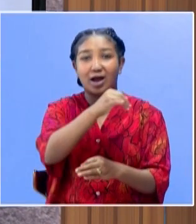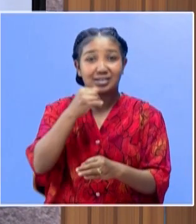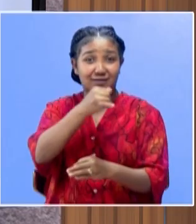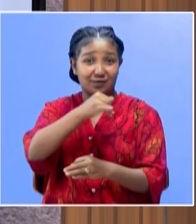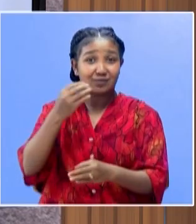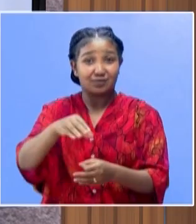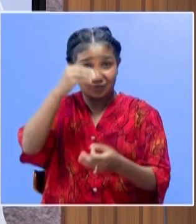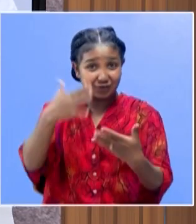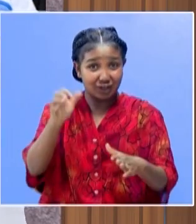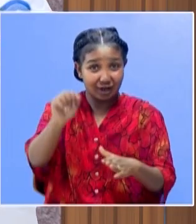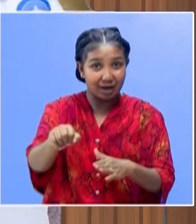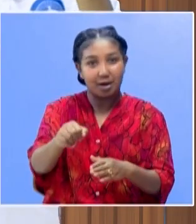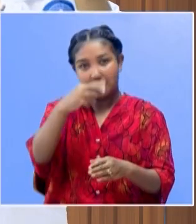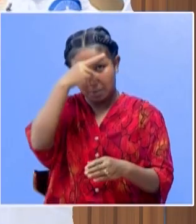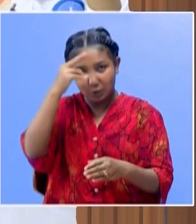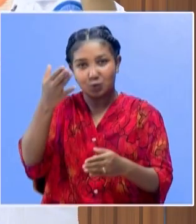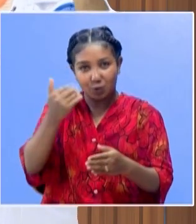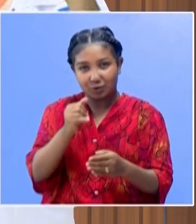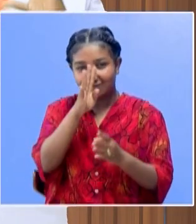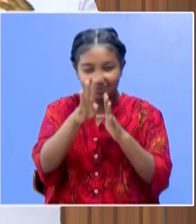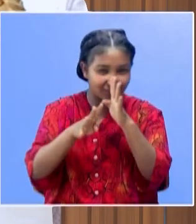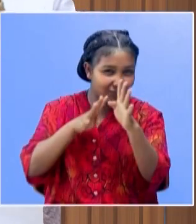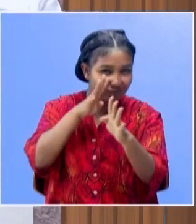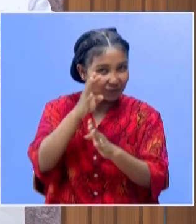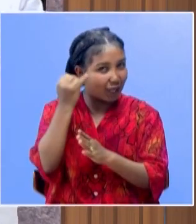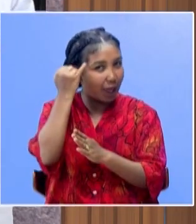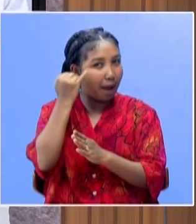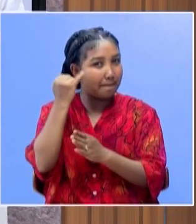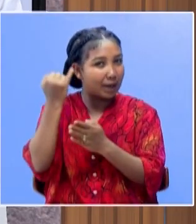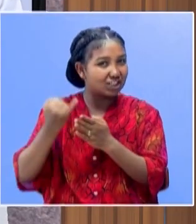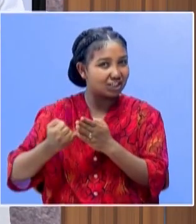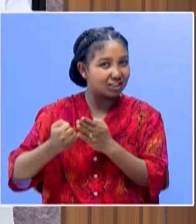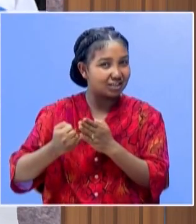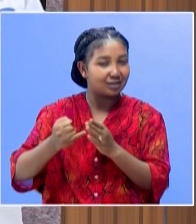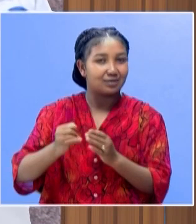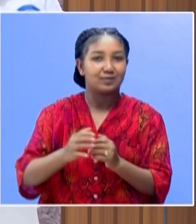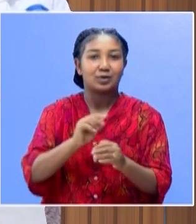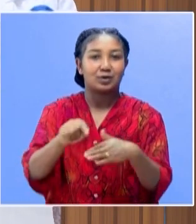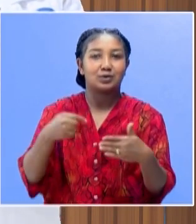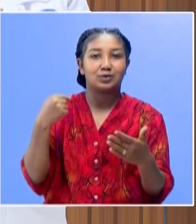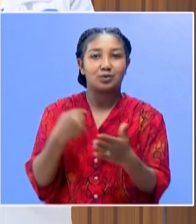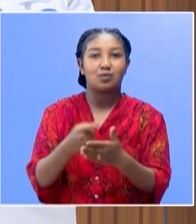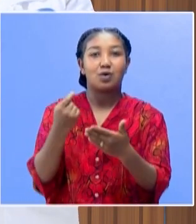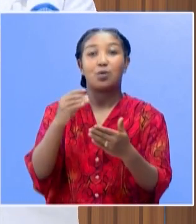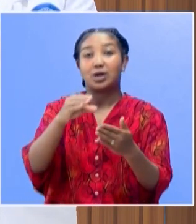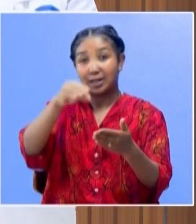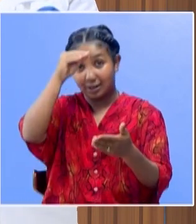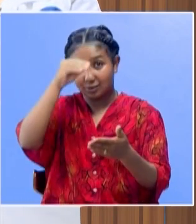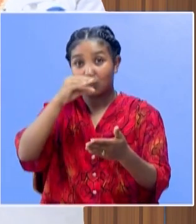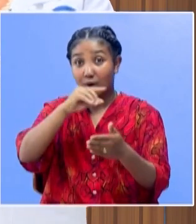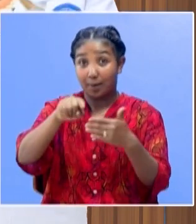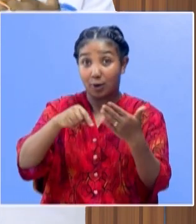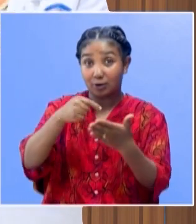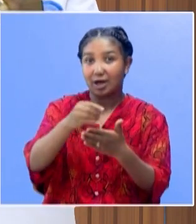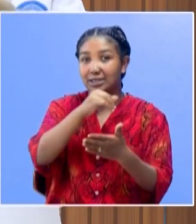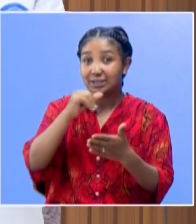adjectives, right? Because we want to create an image on the mind of our listener. So when we talk about adjectives,